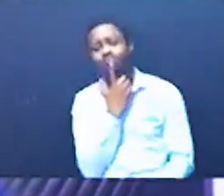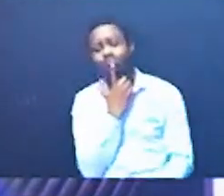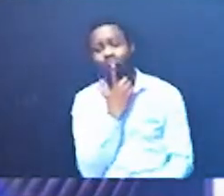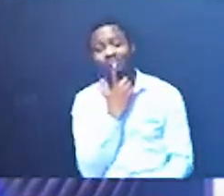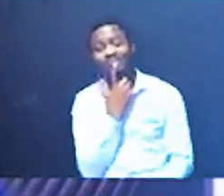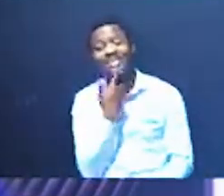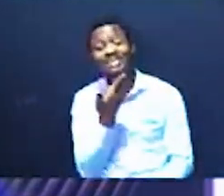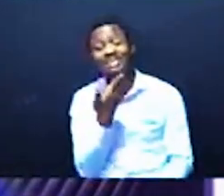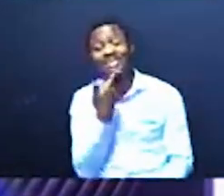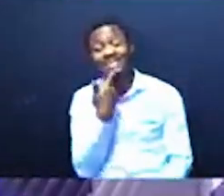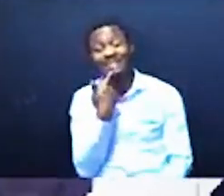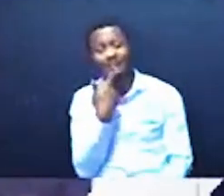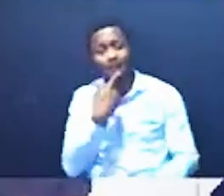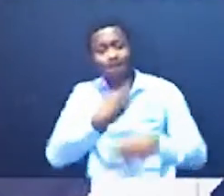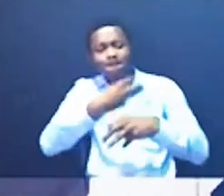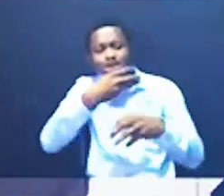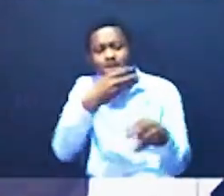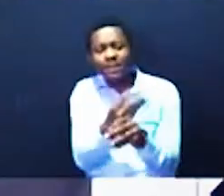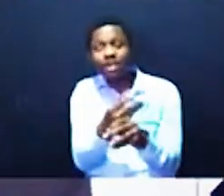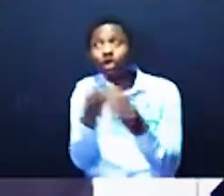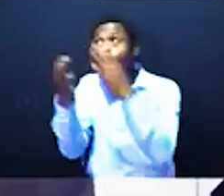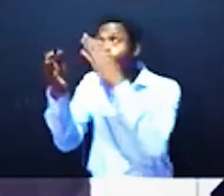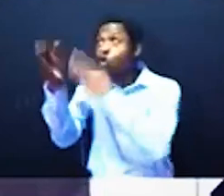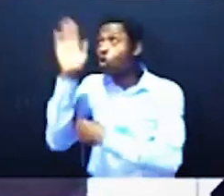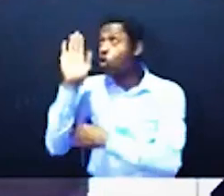We should make the name of the Lord